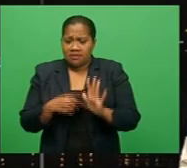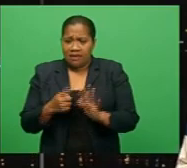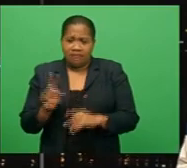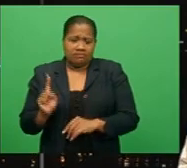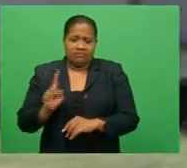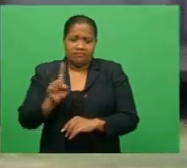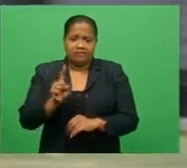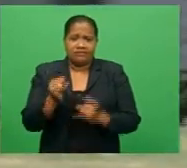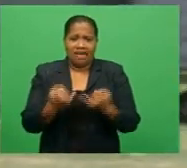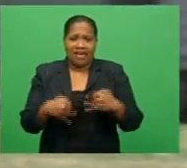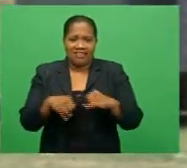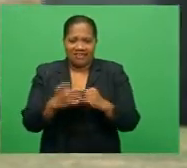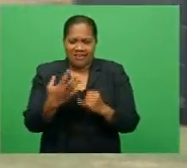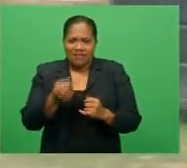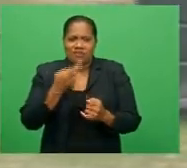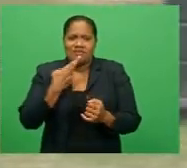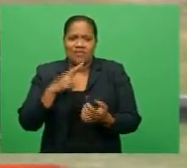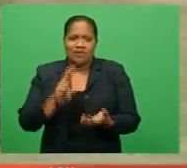report.